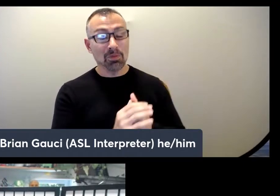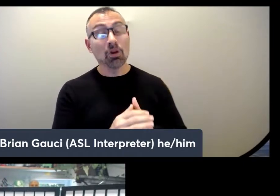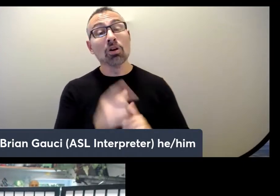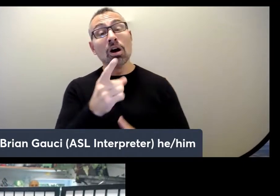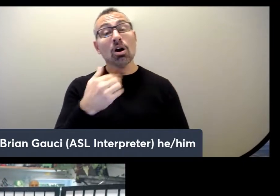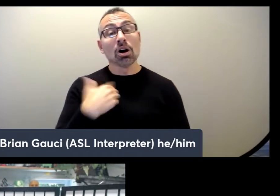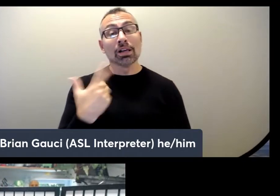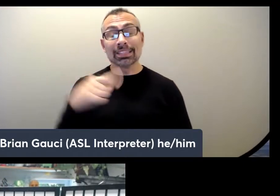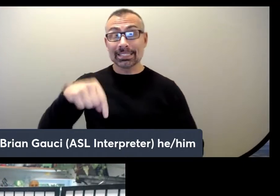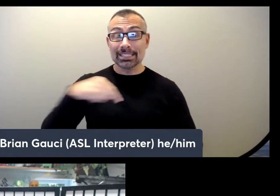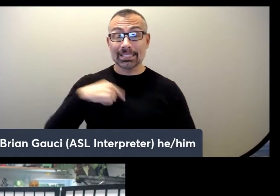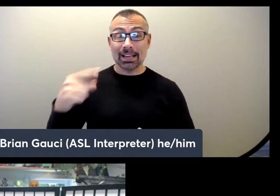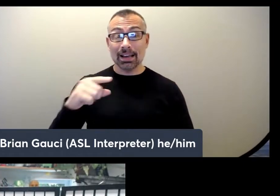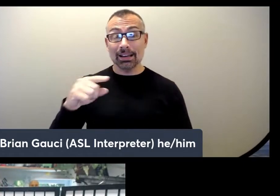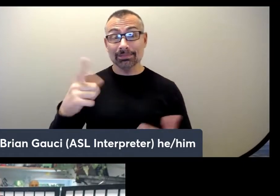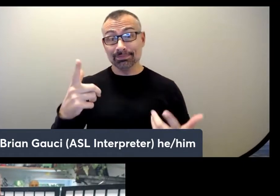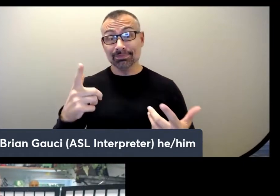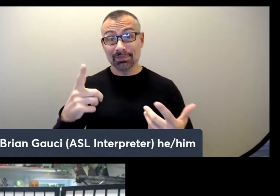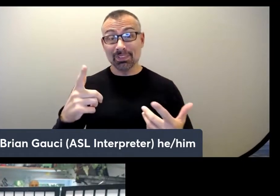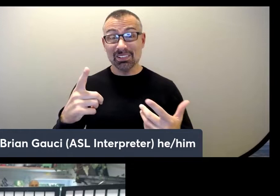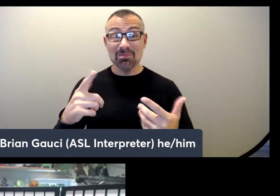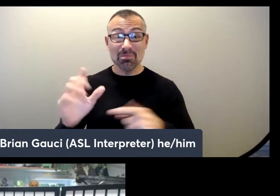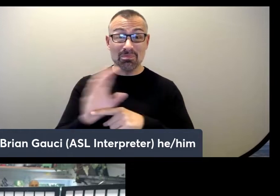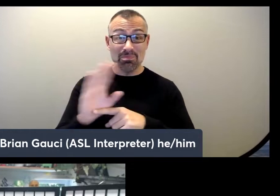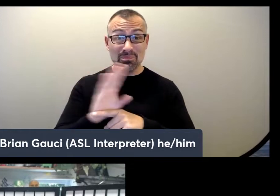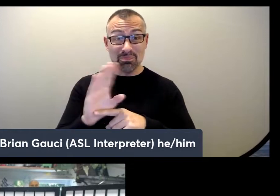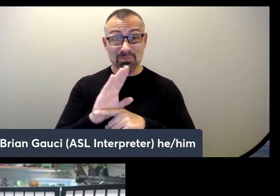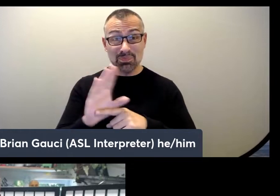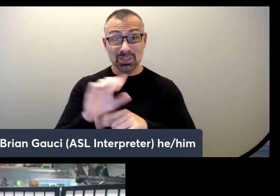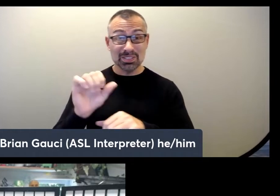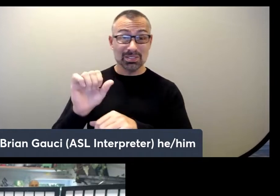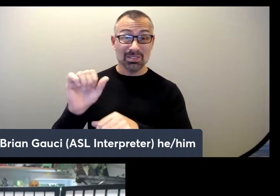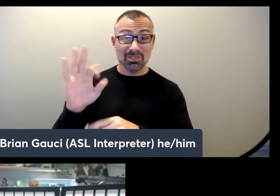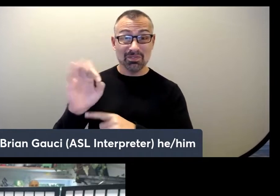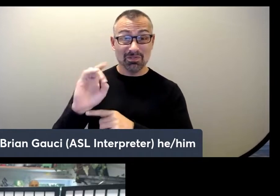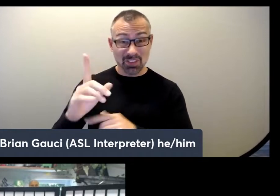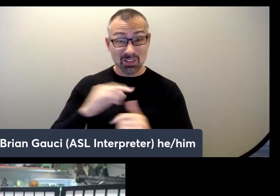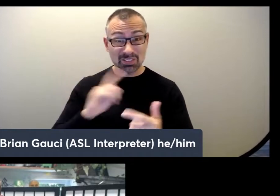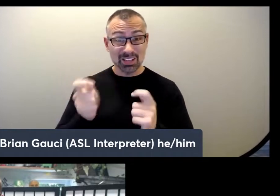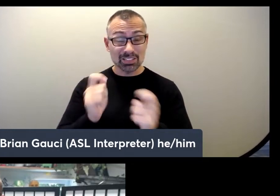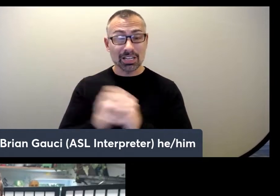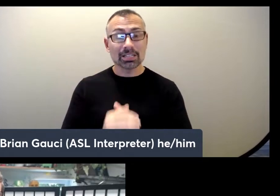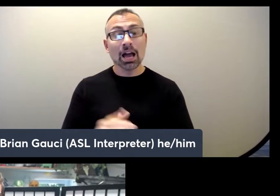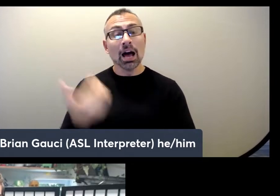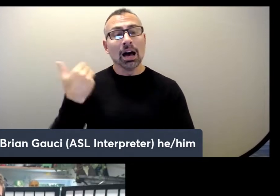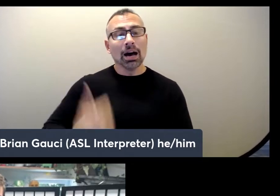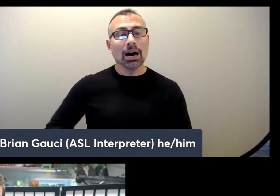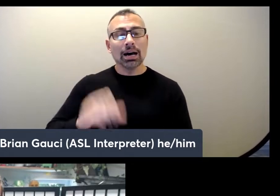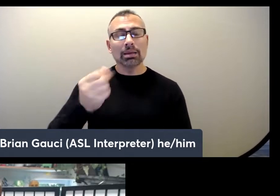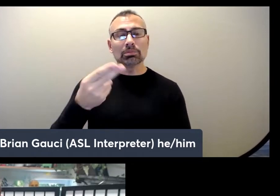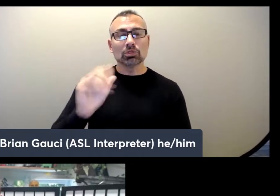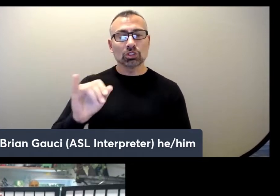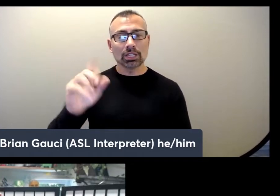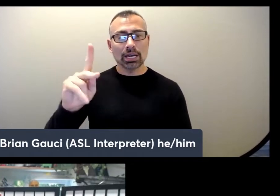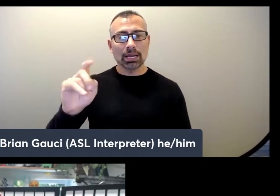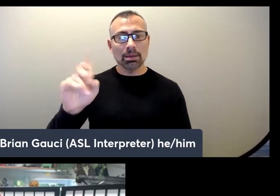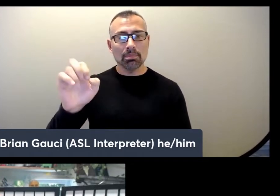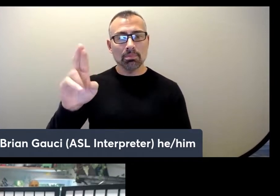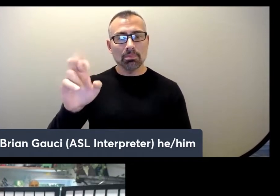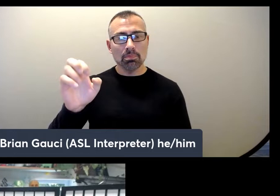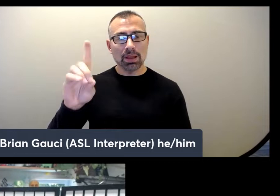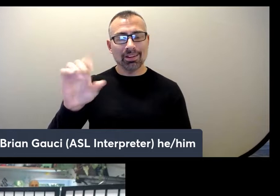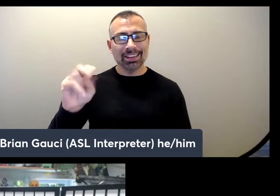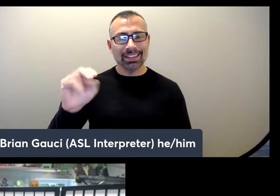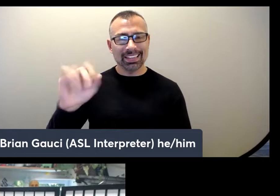very fast. So maybe an expert today, maybe not tomorrow. My name is Shai Brodnik. Nice to meet everybody. I'm the global tech and segment